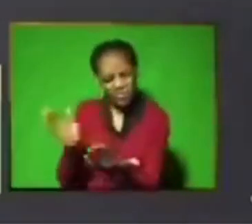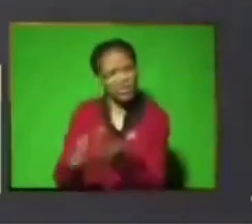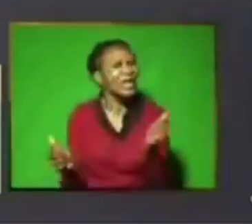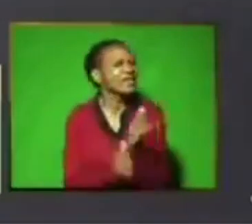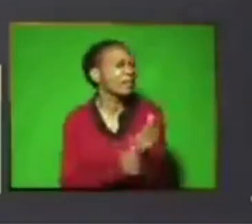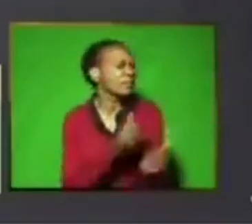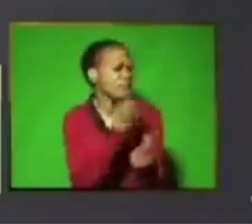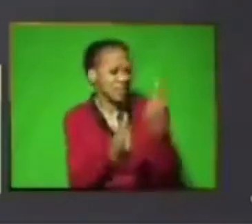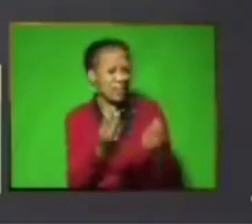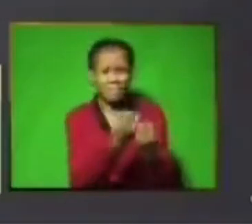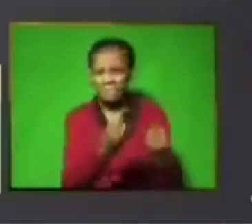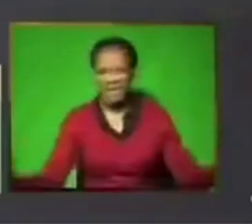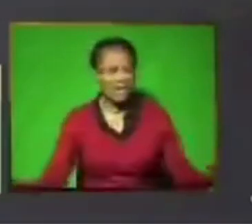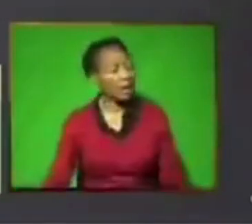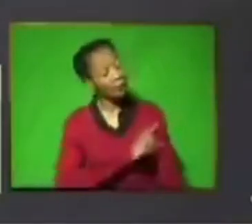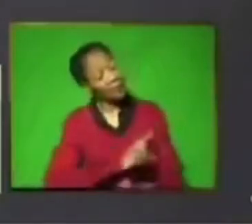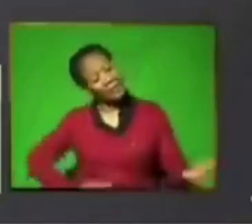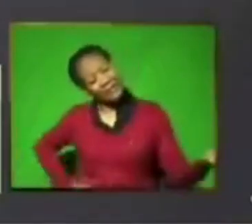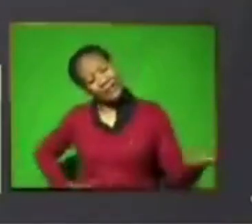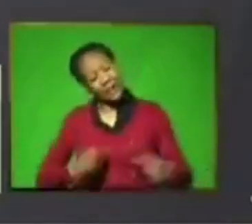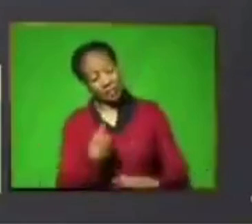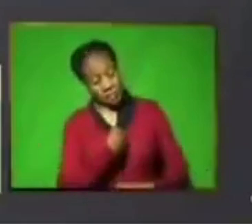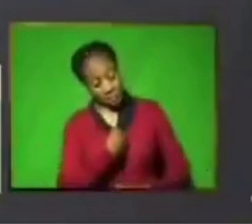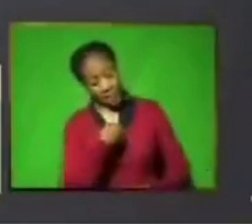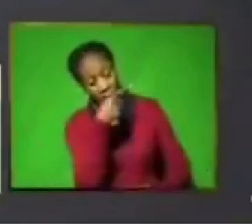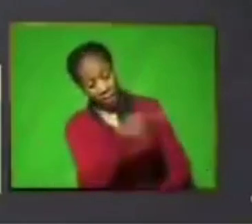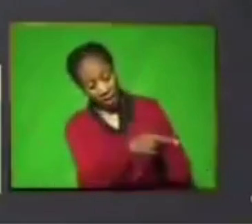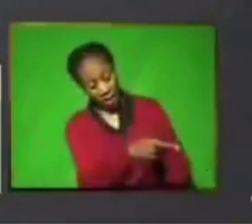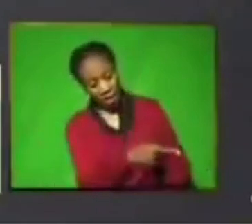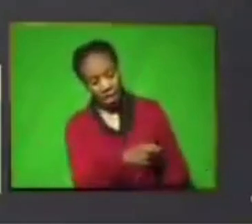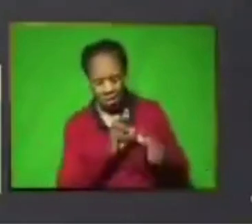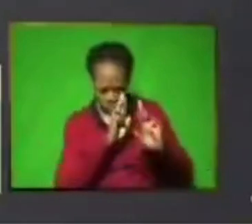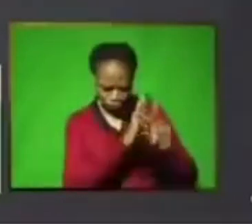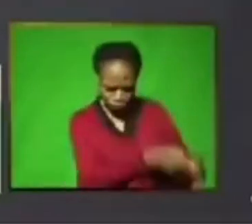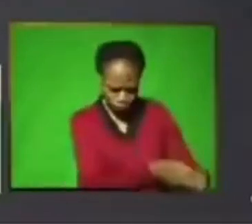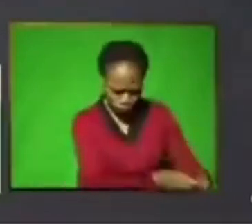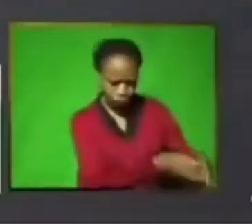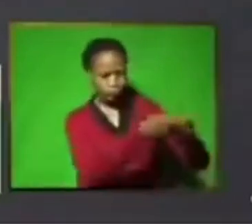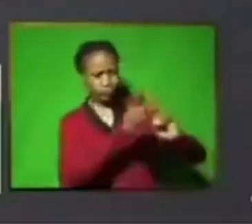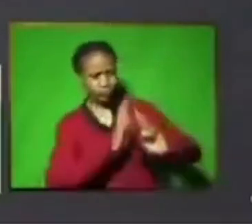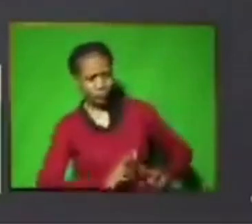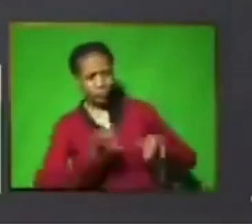deputy ministers. President, nalwena rea tlompana